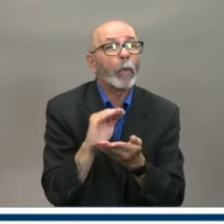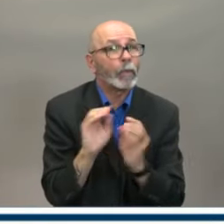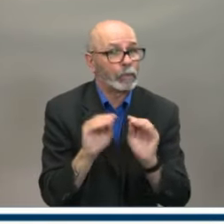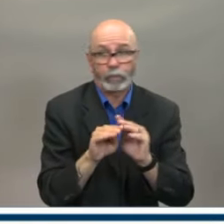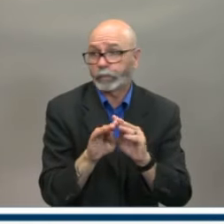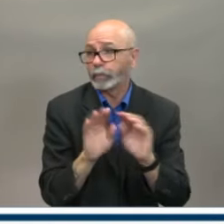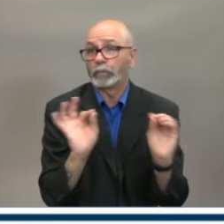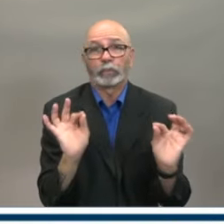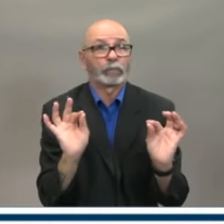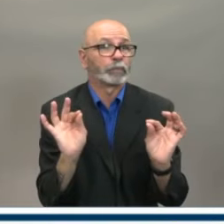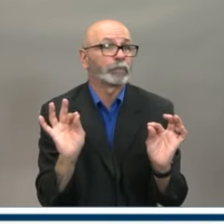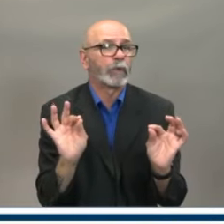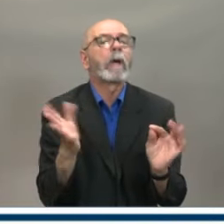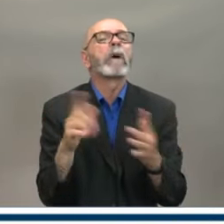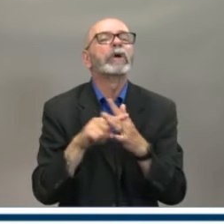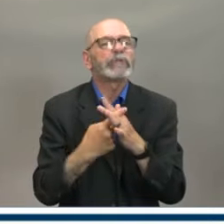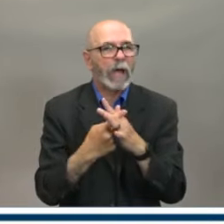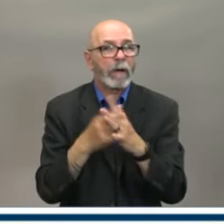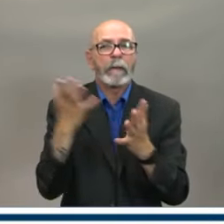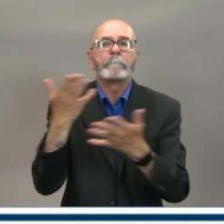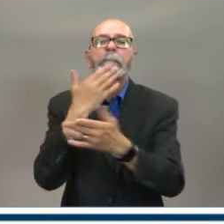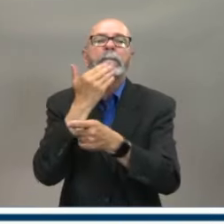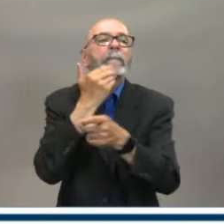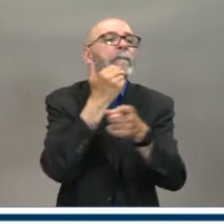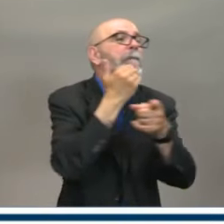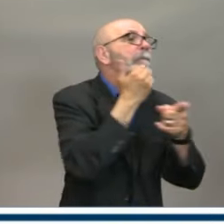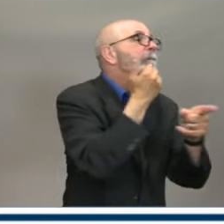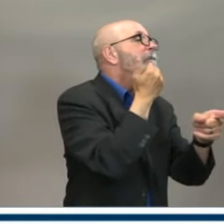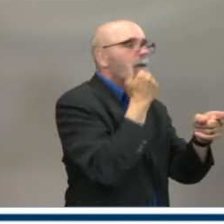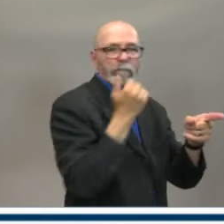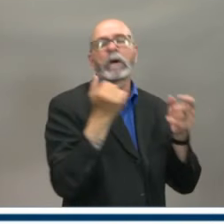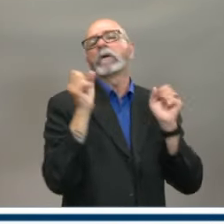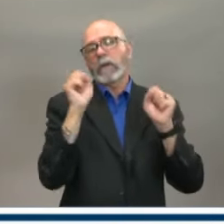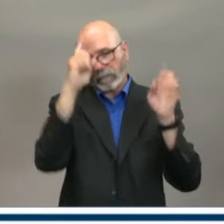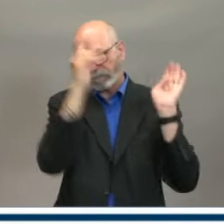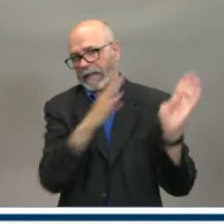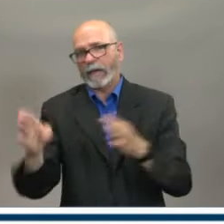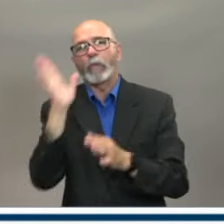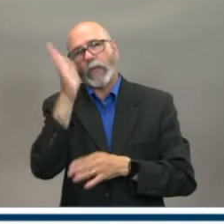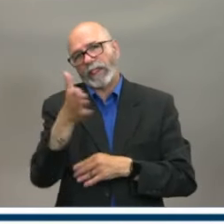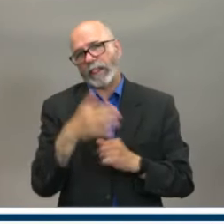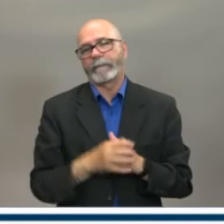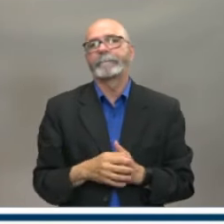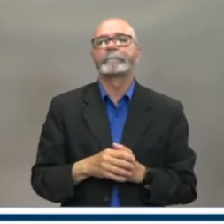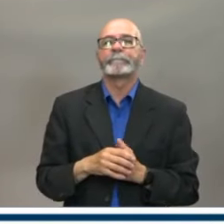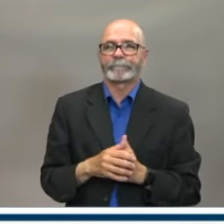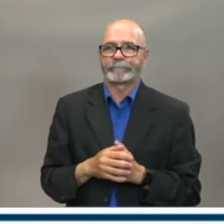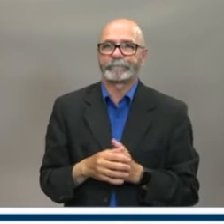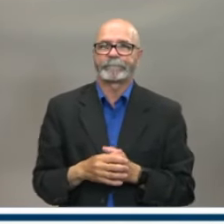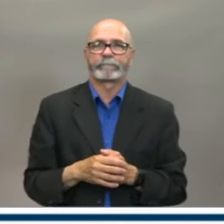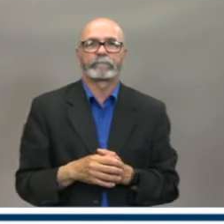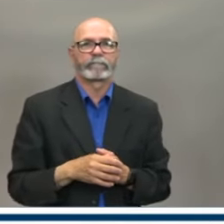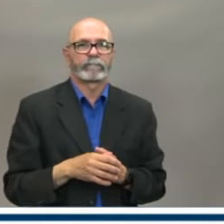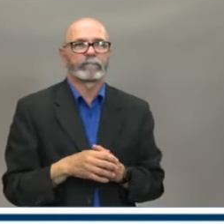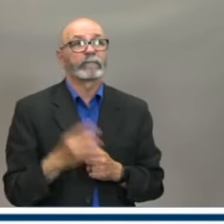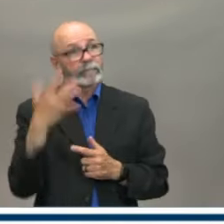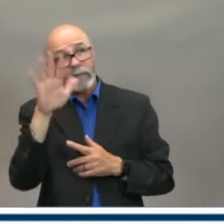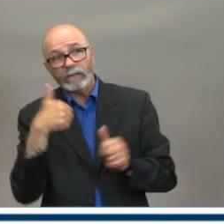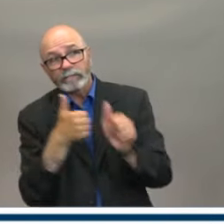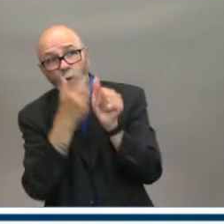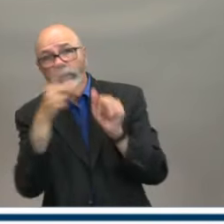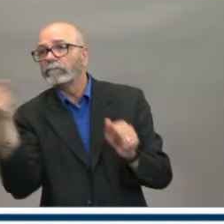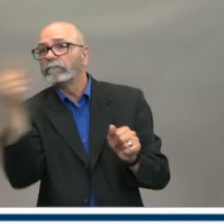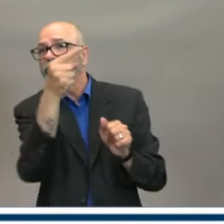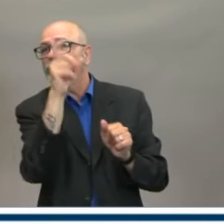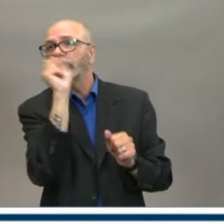into the recovery strategy. Keith, do you have a follow-up? Yes, it's regards to Northwood. The numbers are still